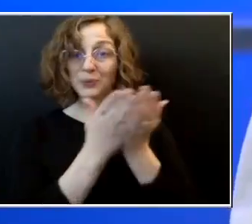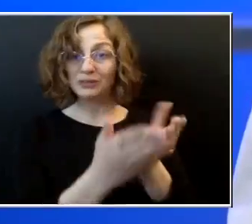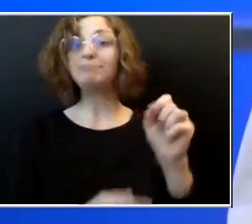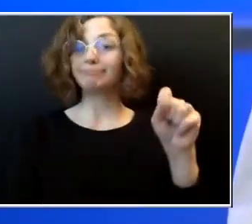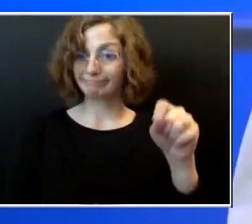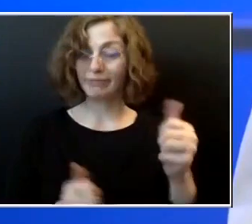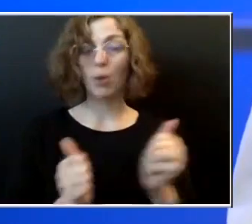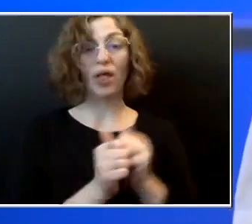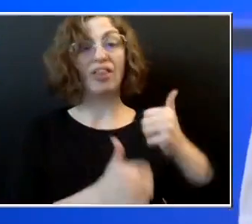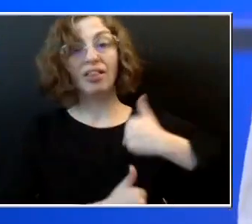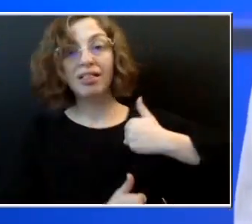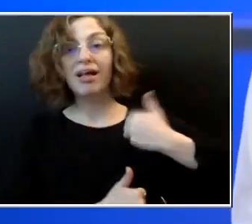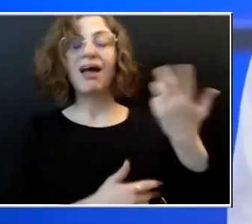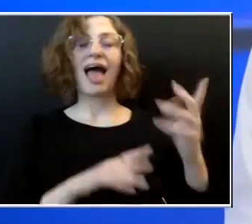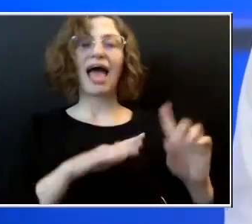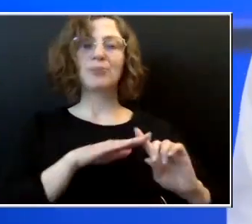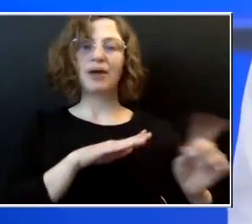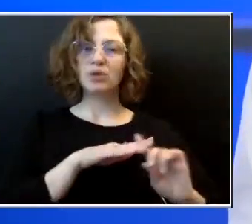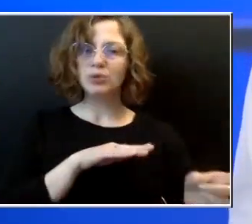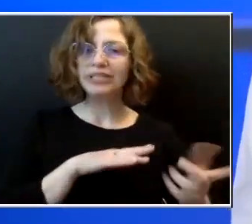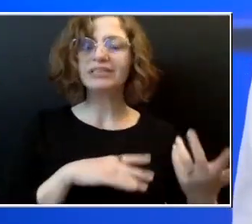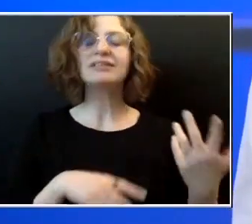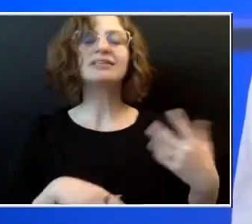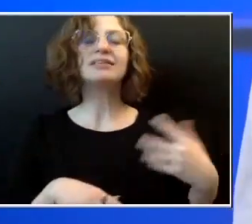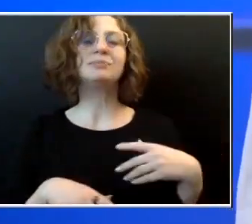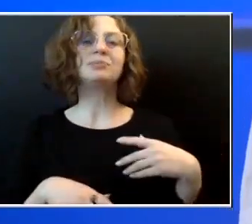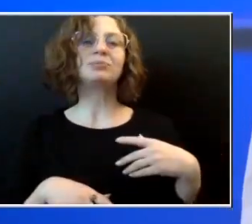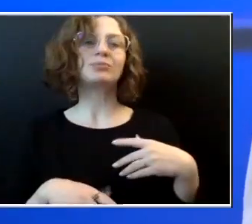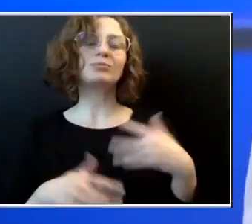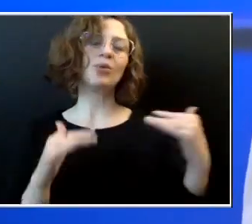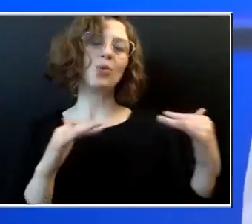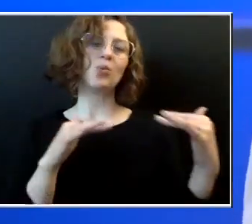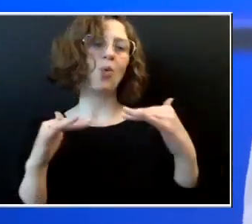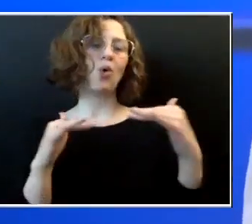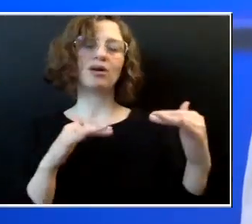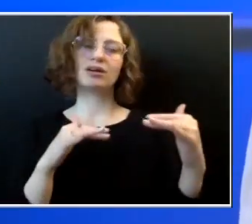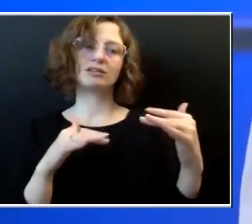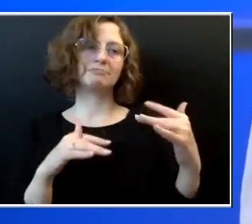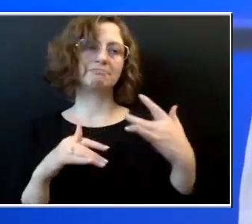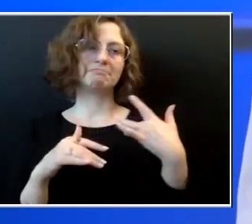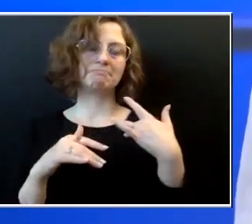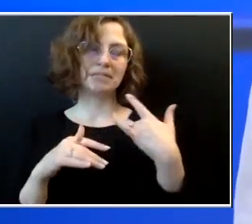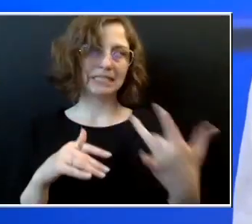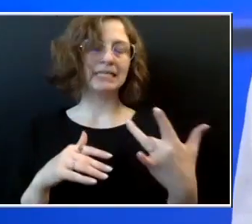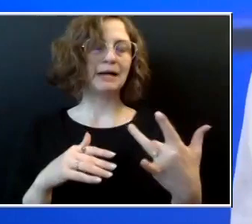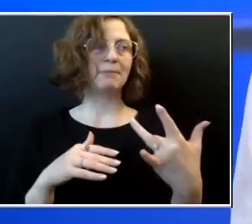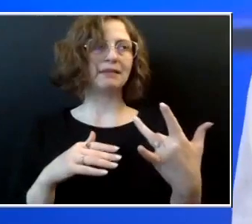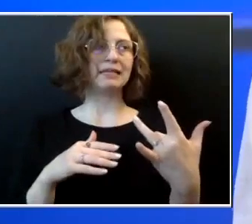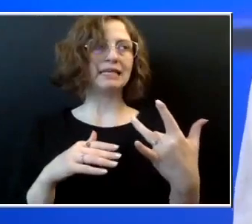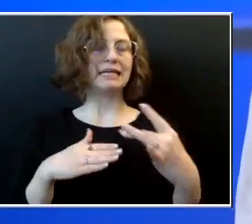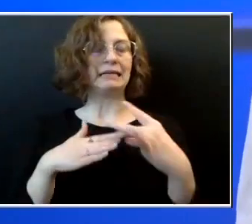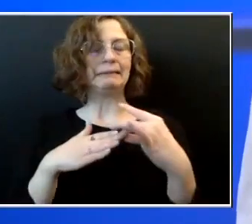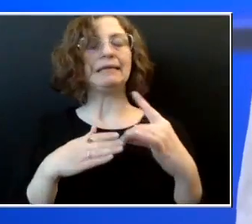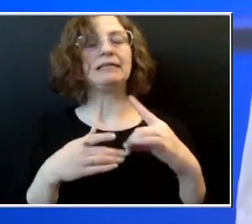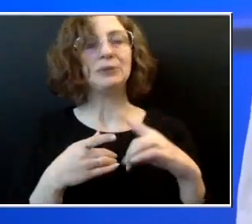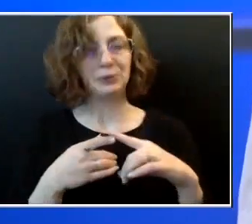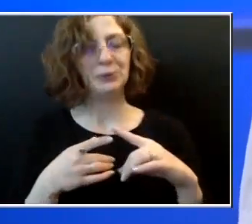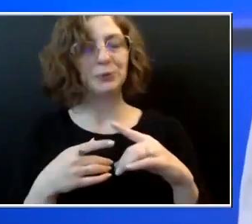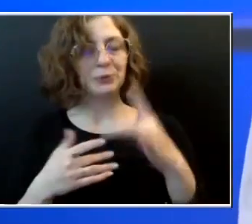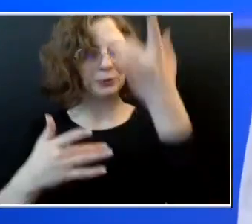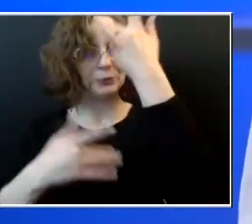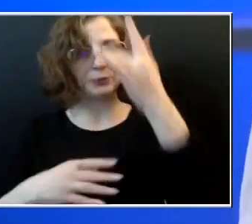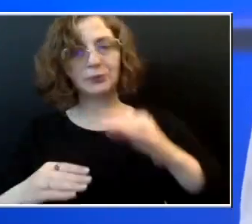is always a disruption that is followed by pandemic disease because it unstabilizes the social structures, makes